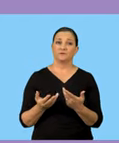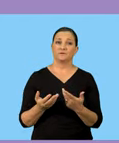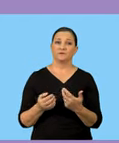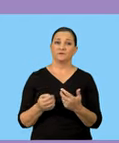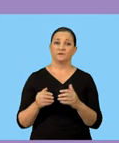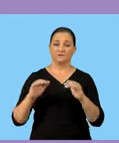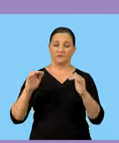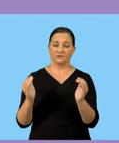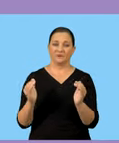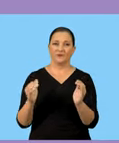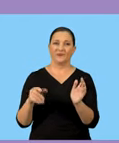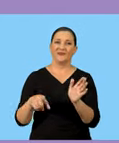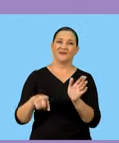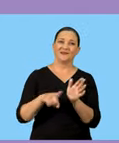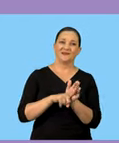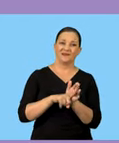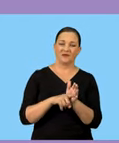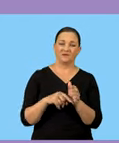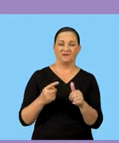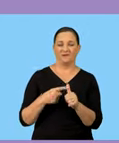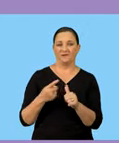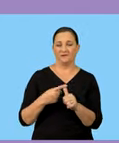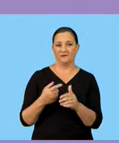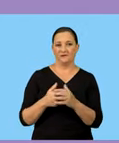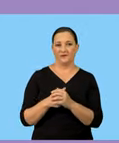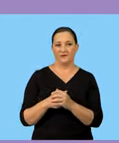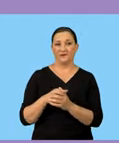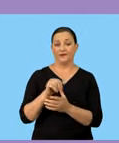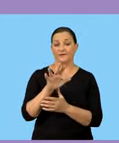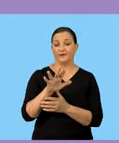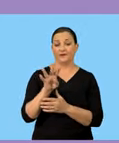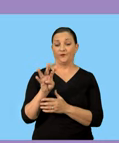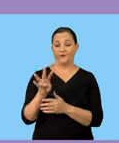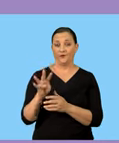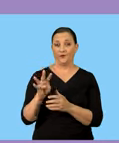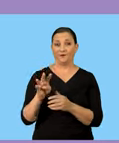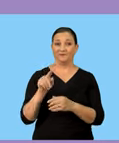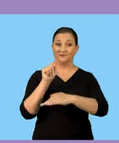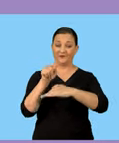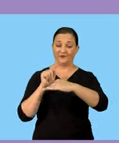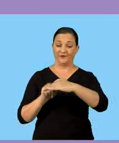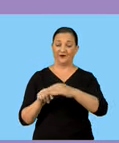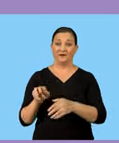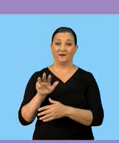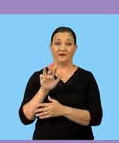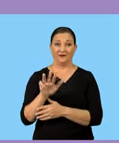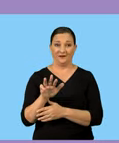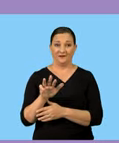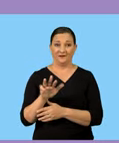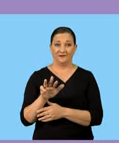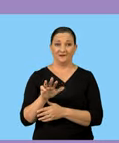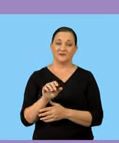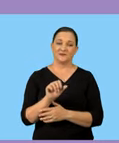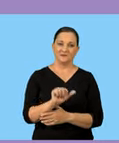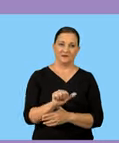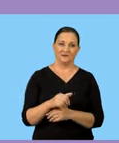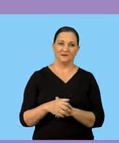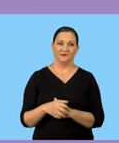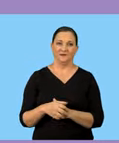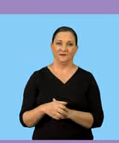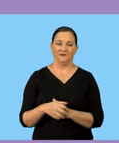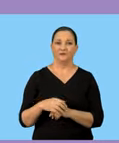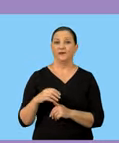is negative. So we know that is going to give us a negative answer. So 54 divided by 9, that